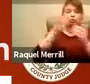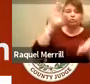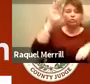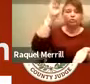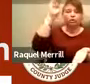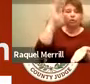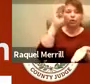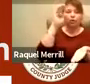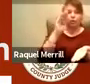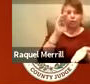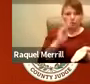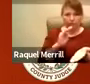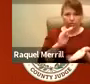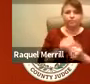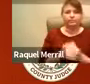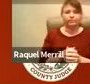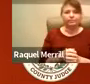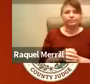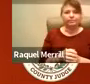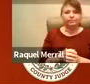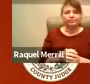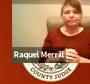down. Next slide.